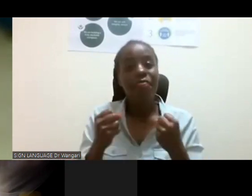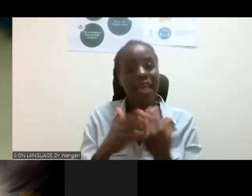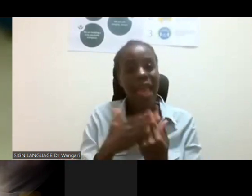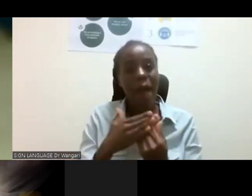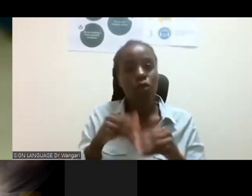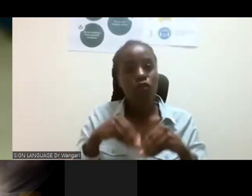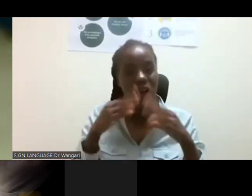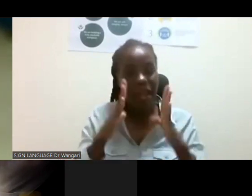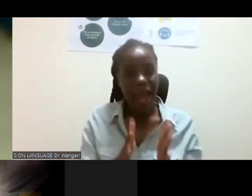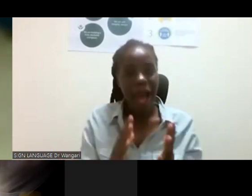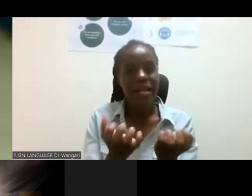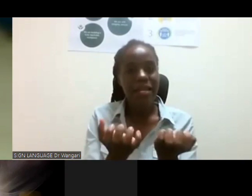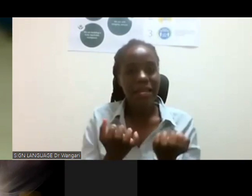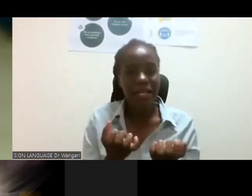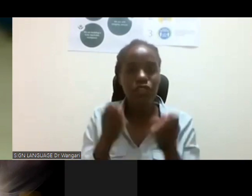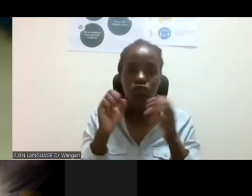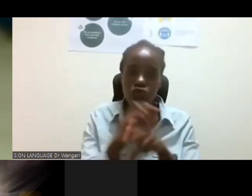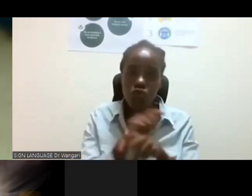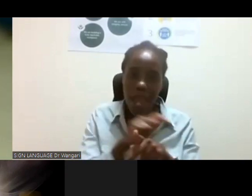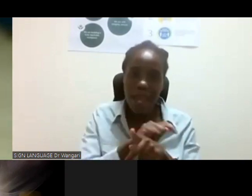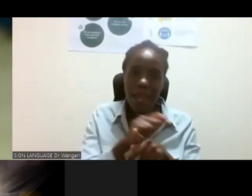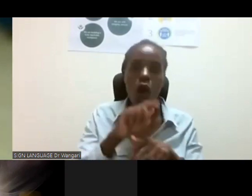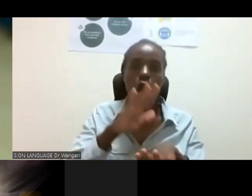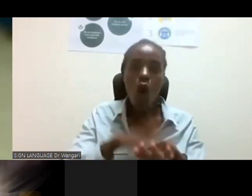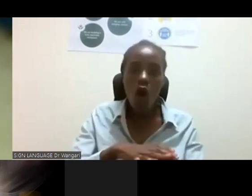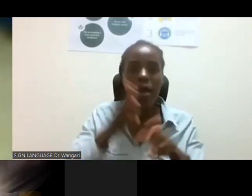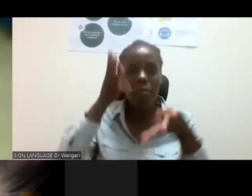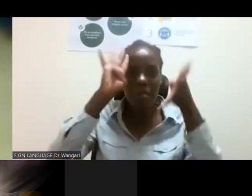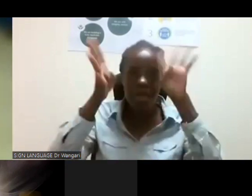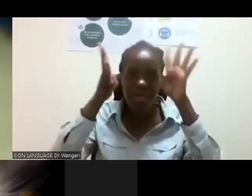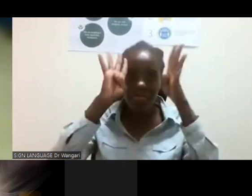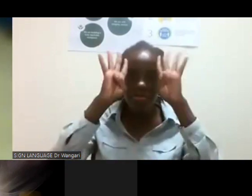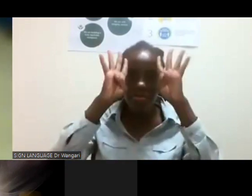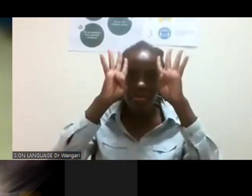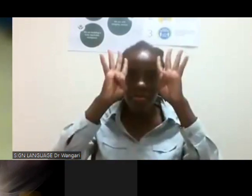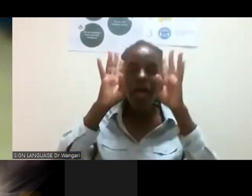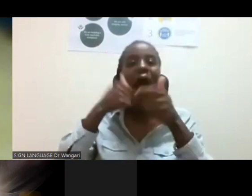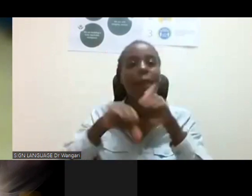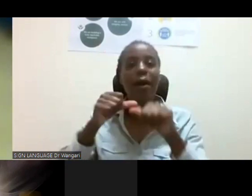the myth and misconception which is surrounding female genital mutilation,